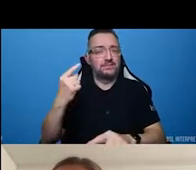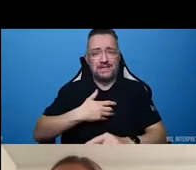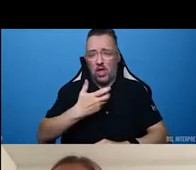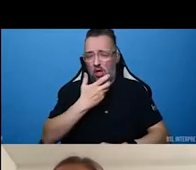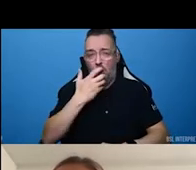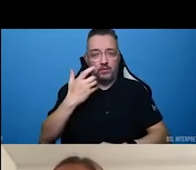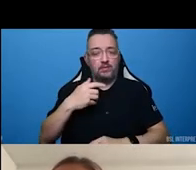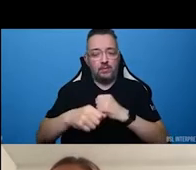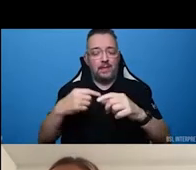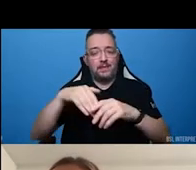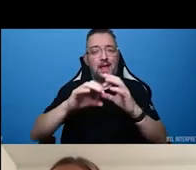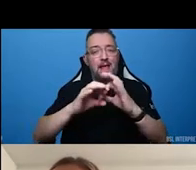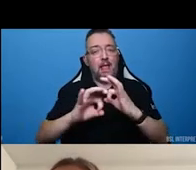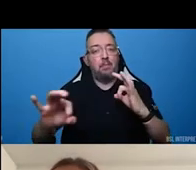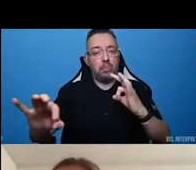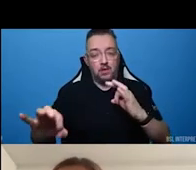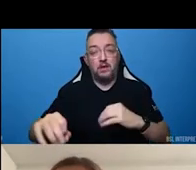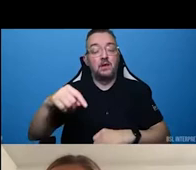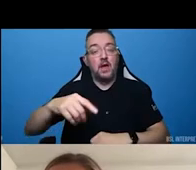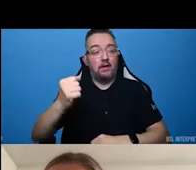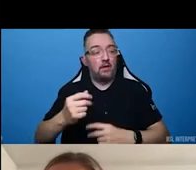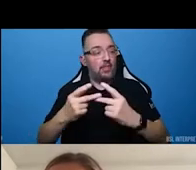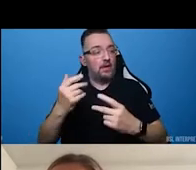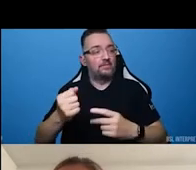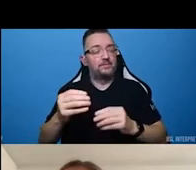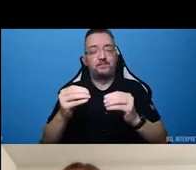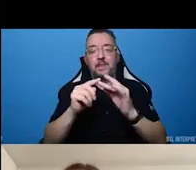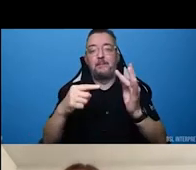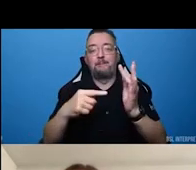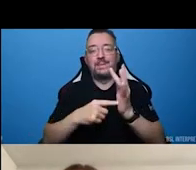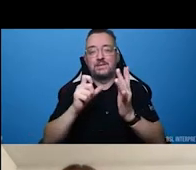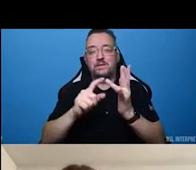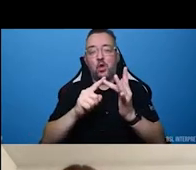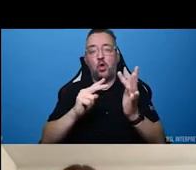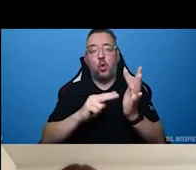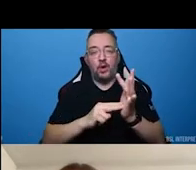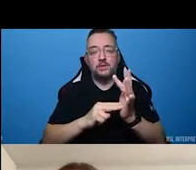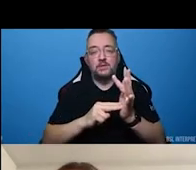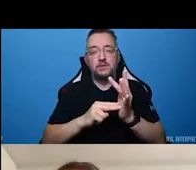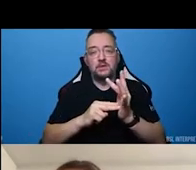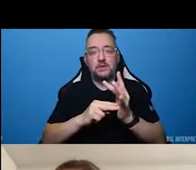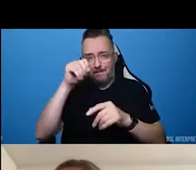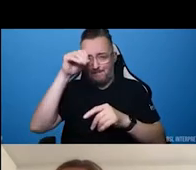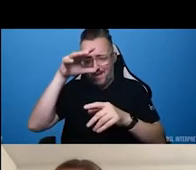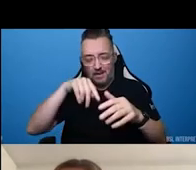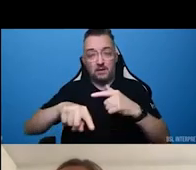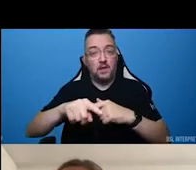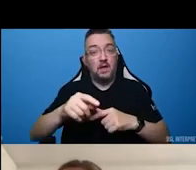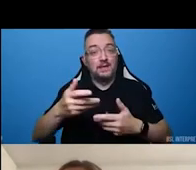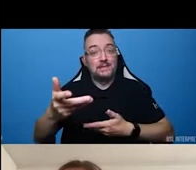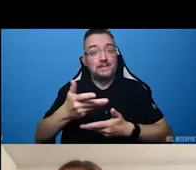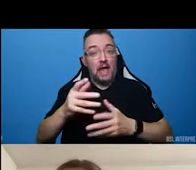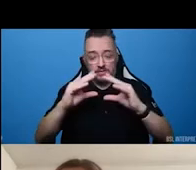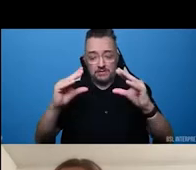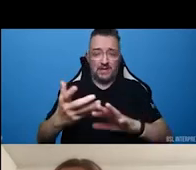to more contemporary settings where you have these Bitcoin mines that are the servers are so hot